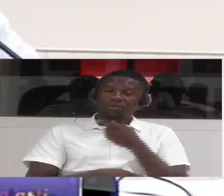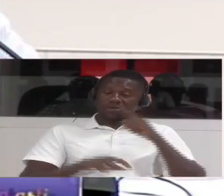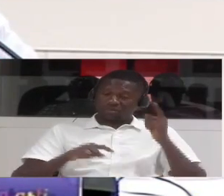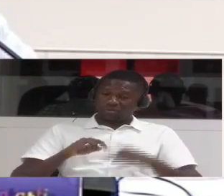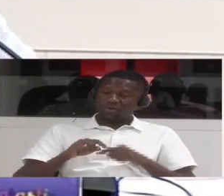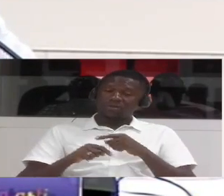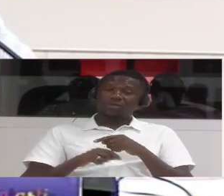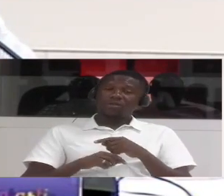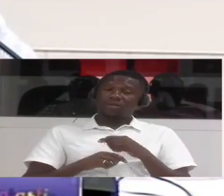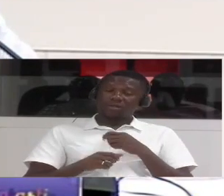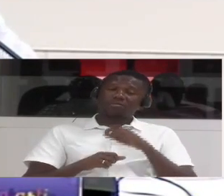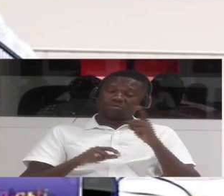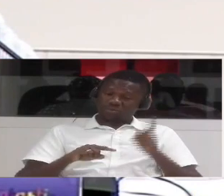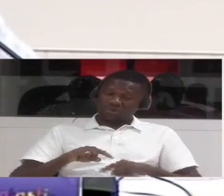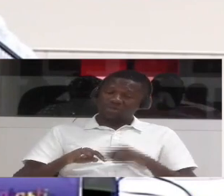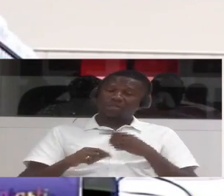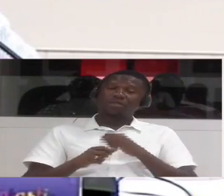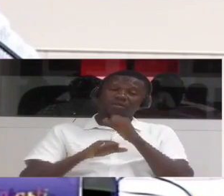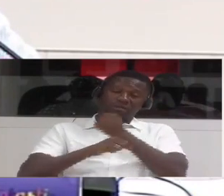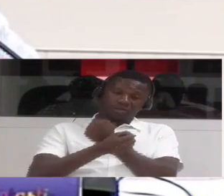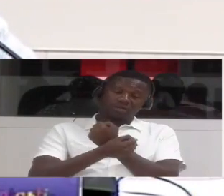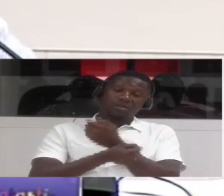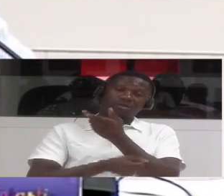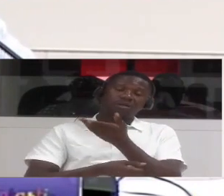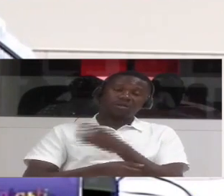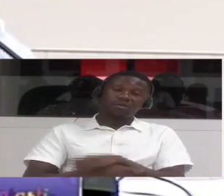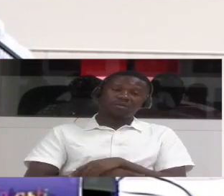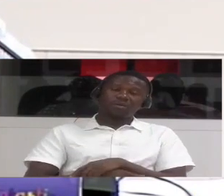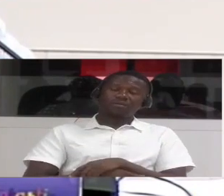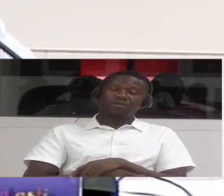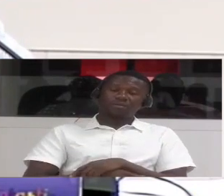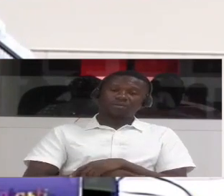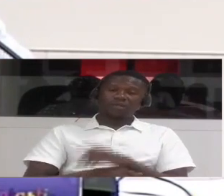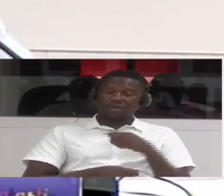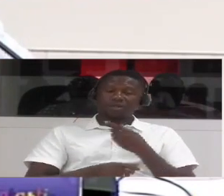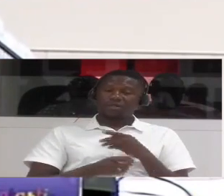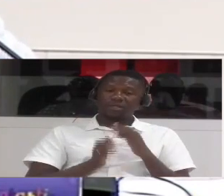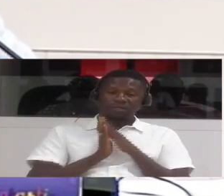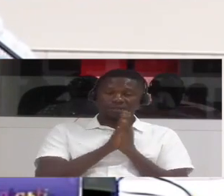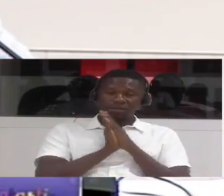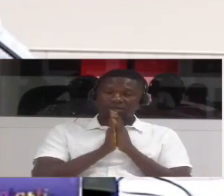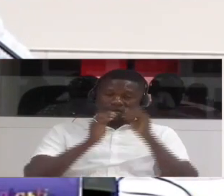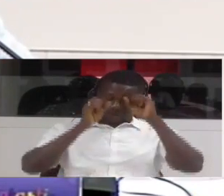charged and then prosecuted and convicted on charges of sedition and defamation.